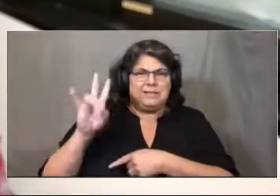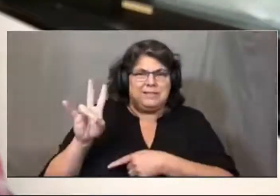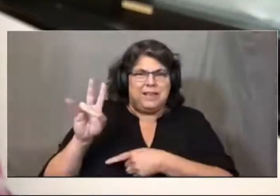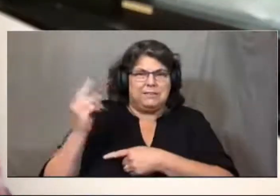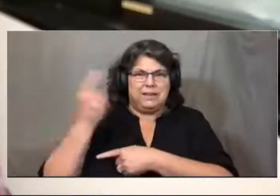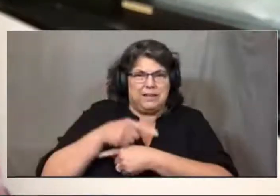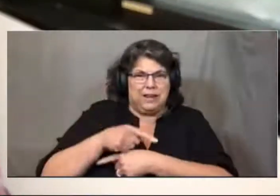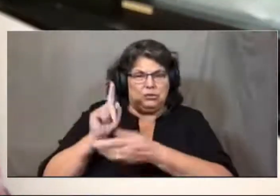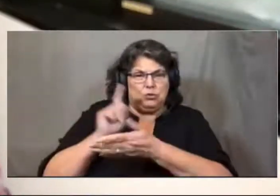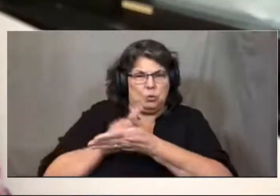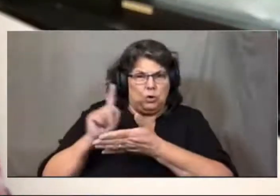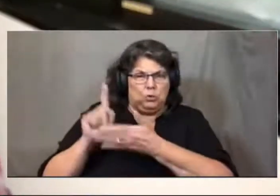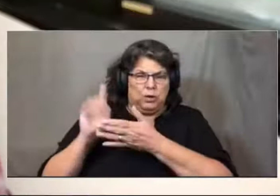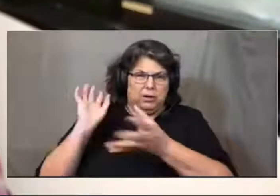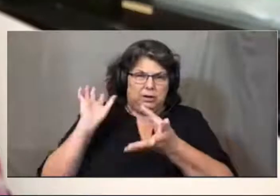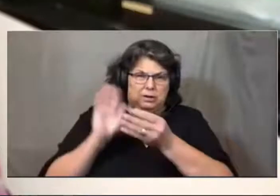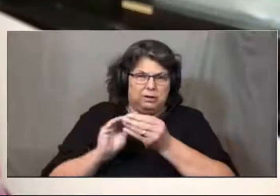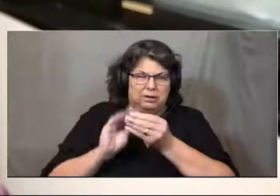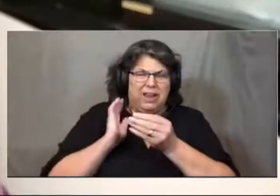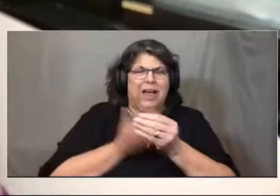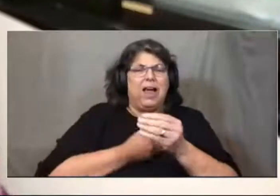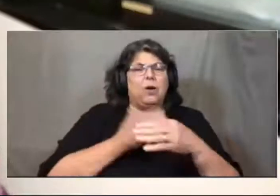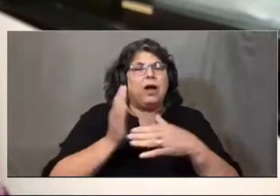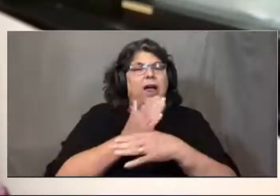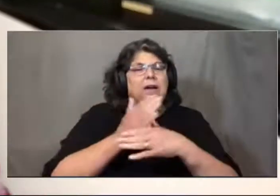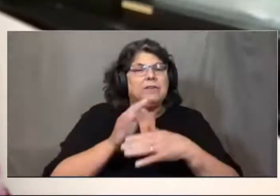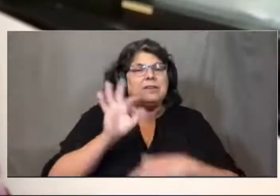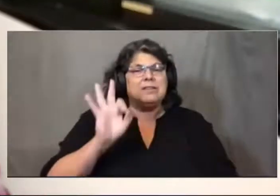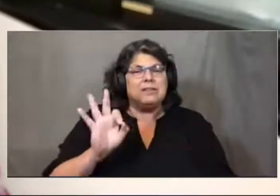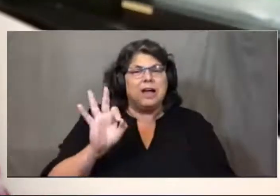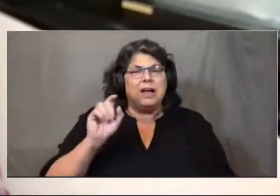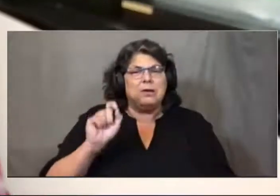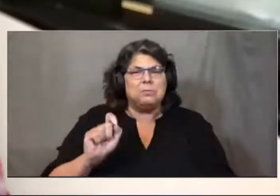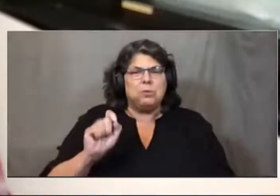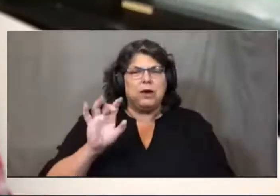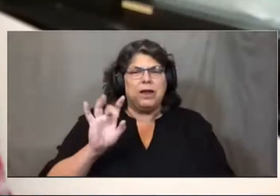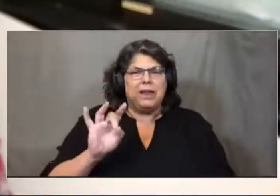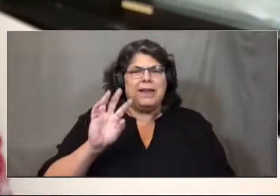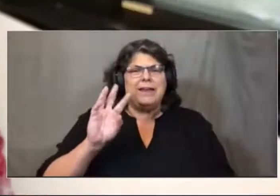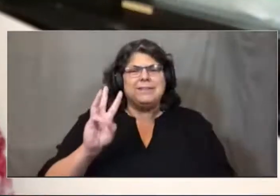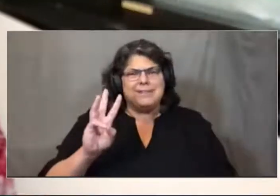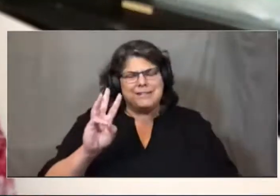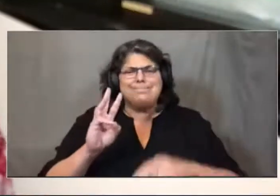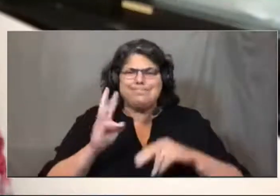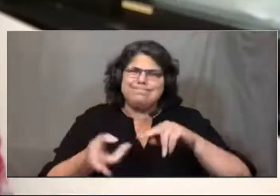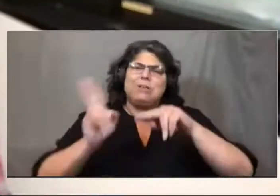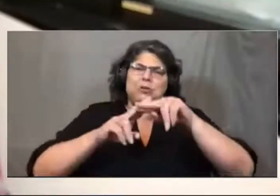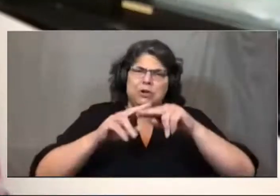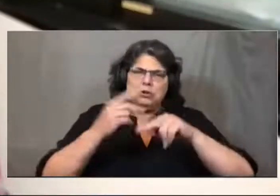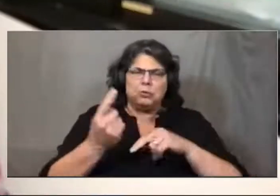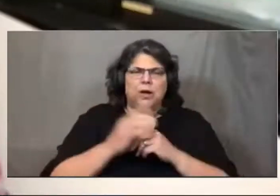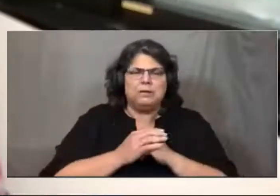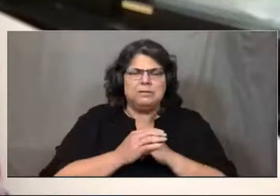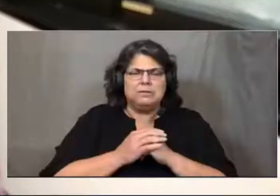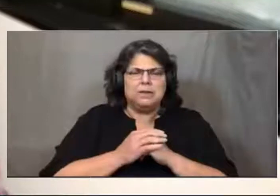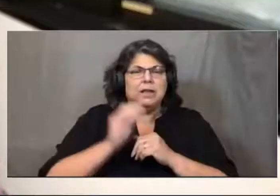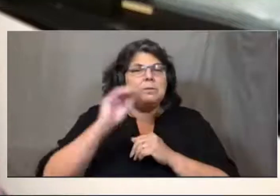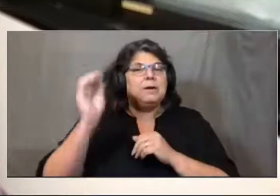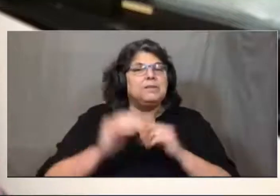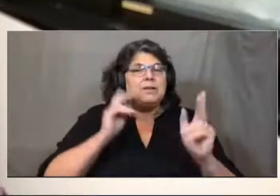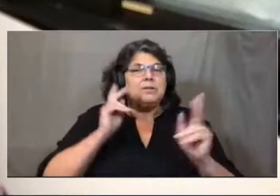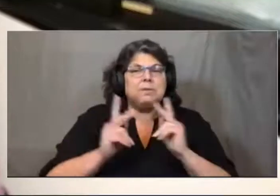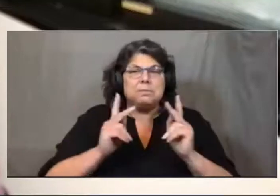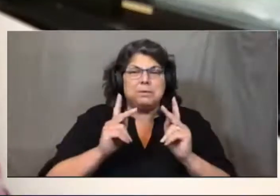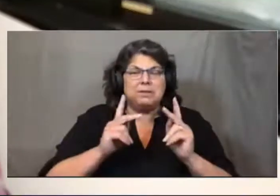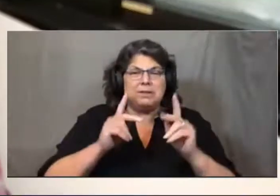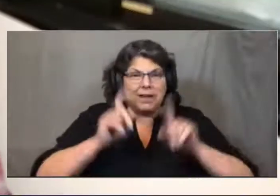lag, is 9.86, and that is up 1. And our percent positivity rate has climbed a little